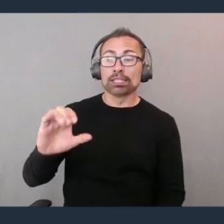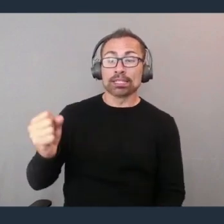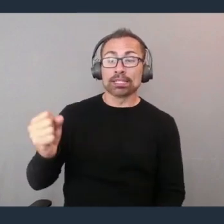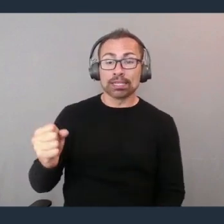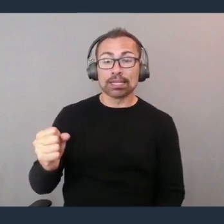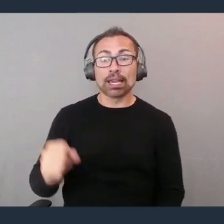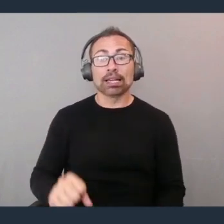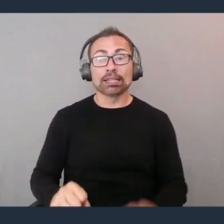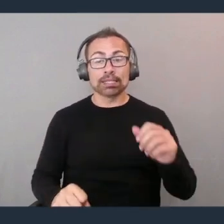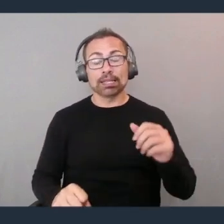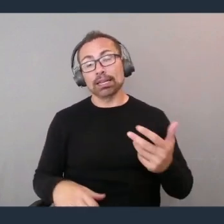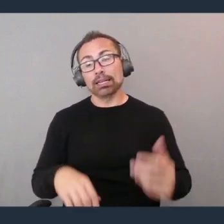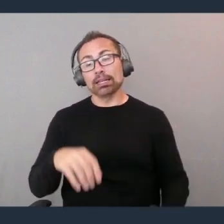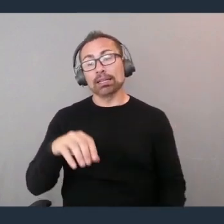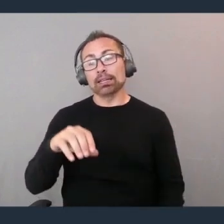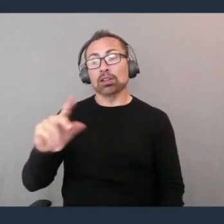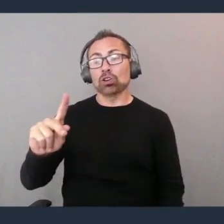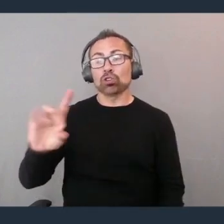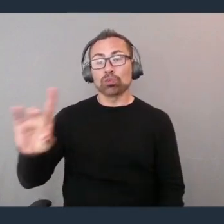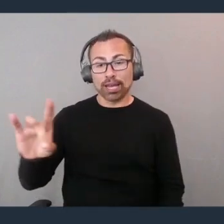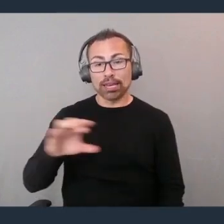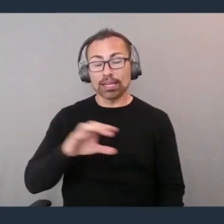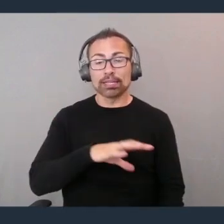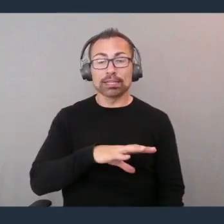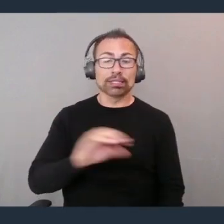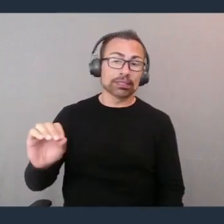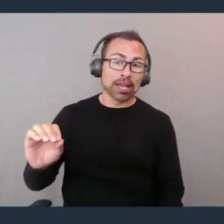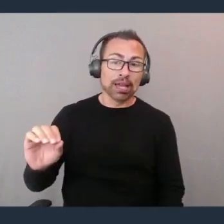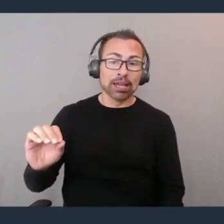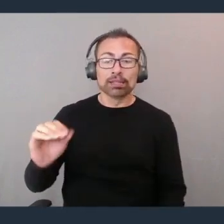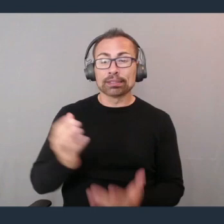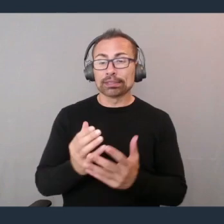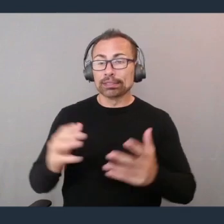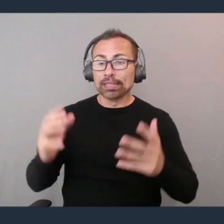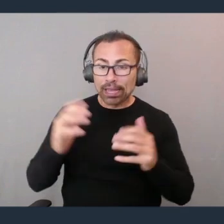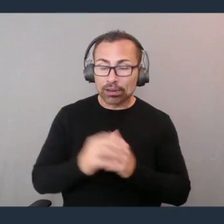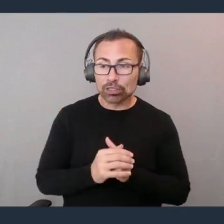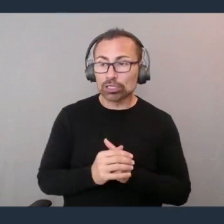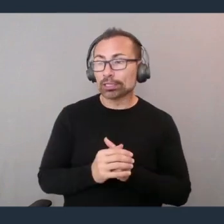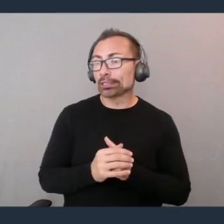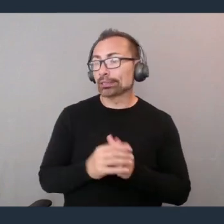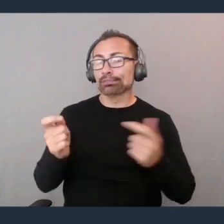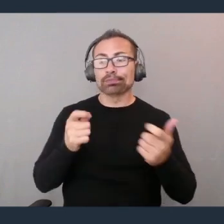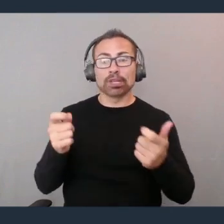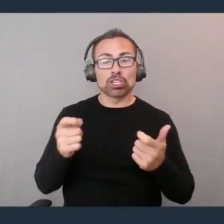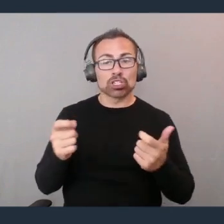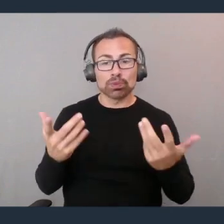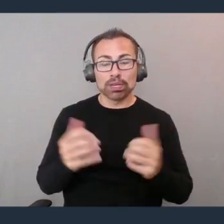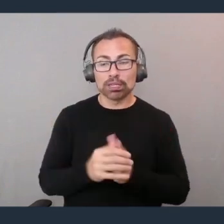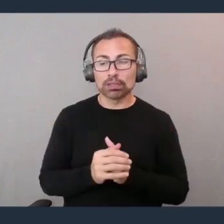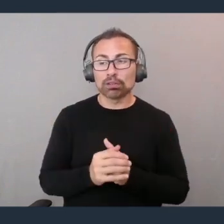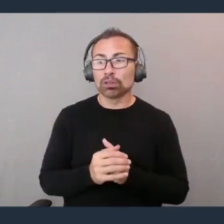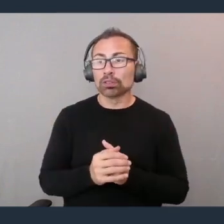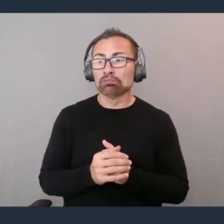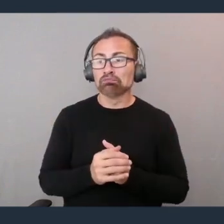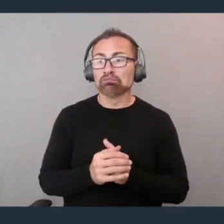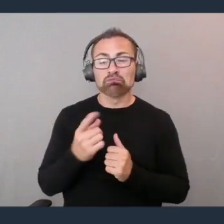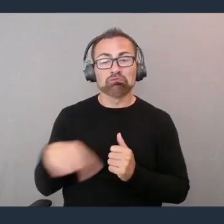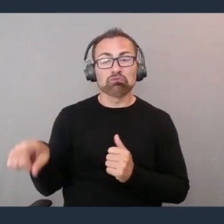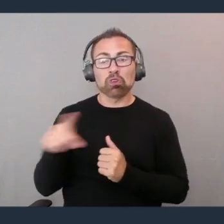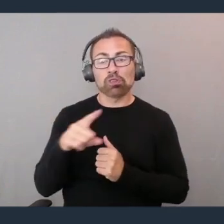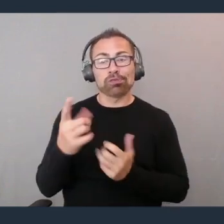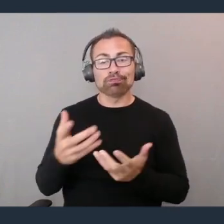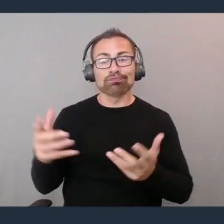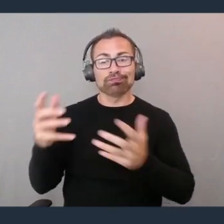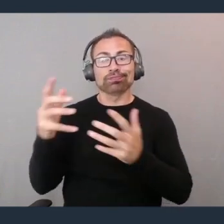containers, basically for managed orchestration of your actual containerized applications. Or the last